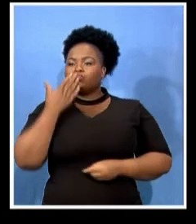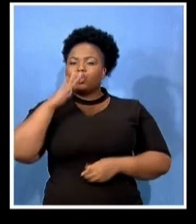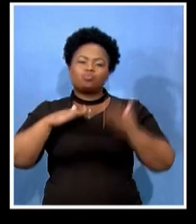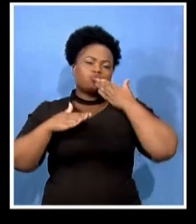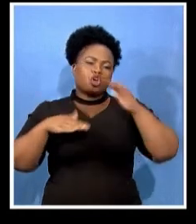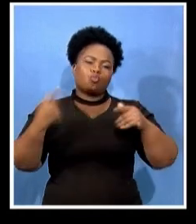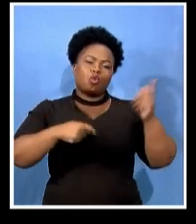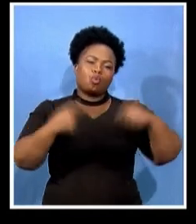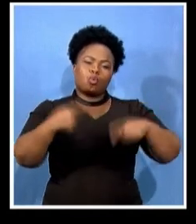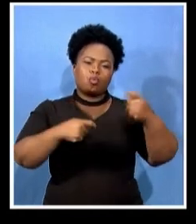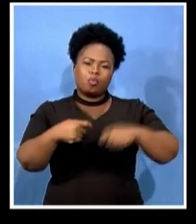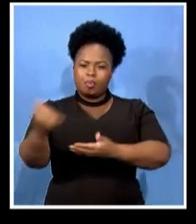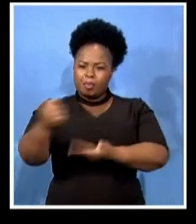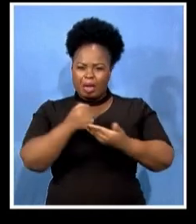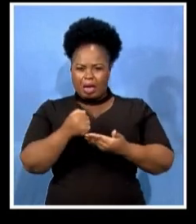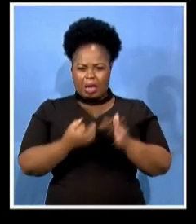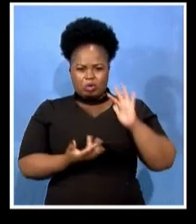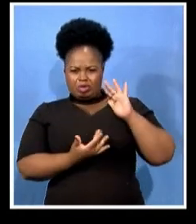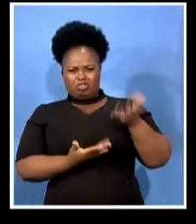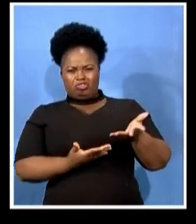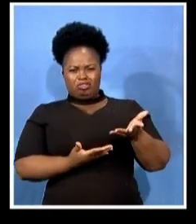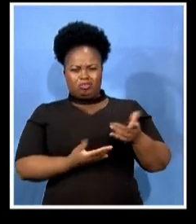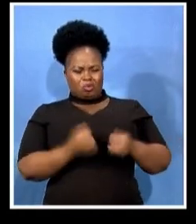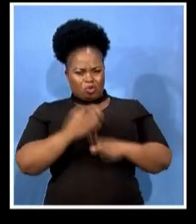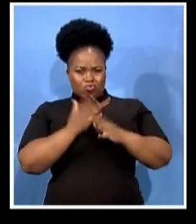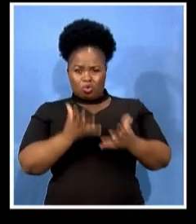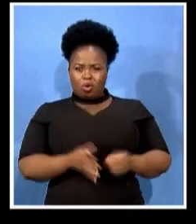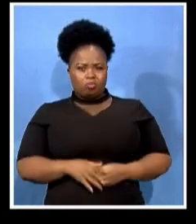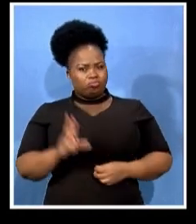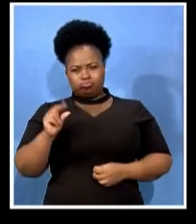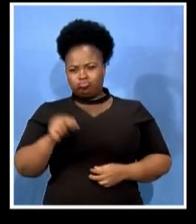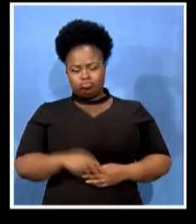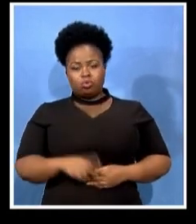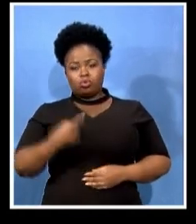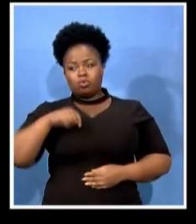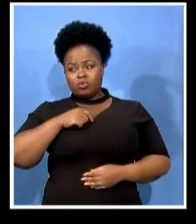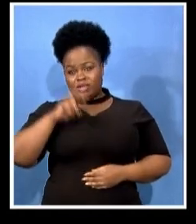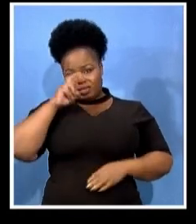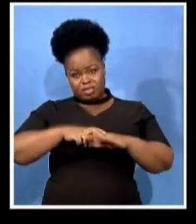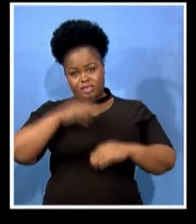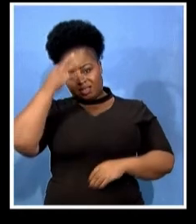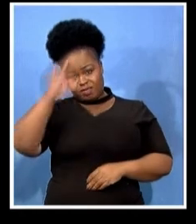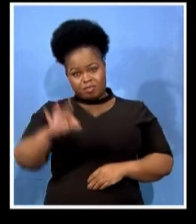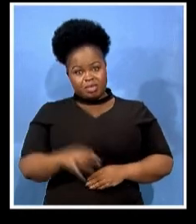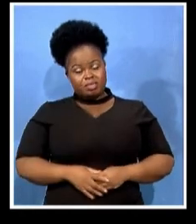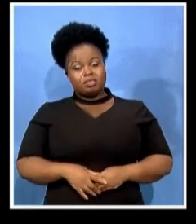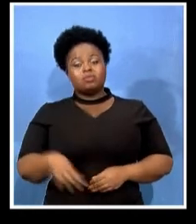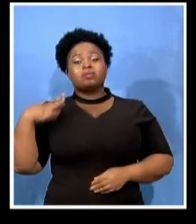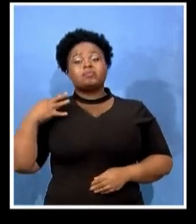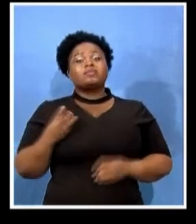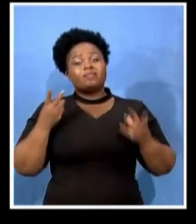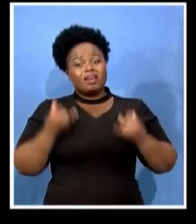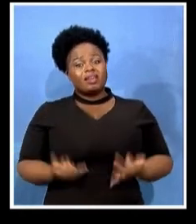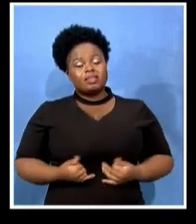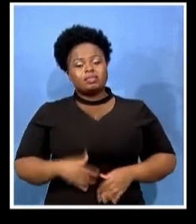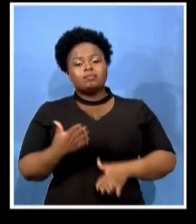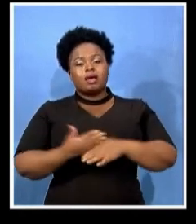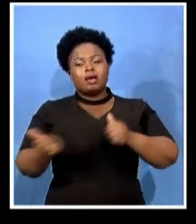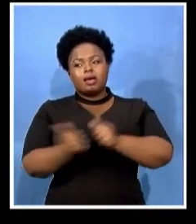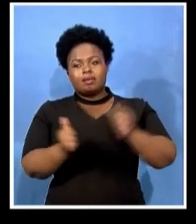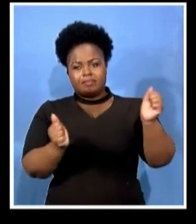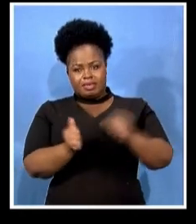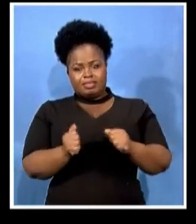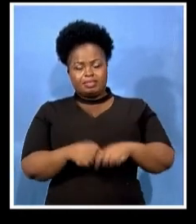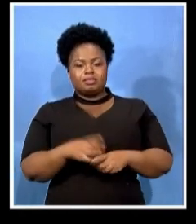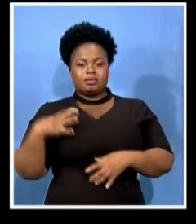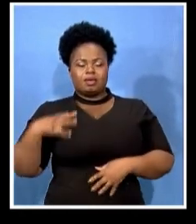aspirations. We need the state government, the Minister of Finance, collaboratively with the Minister of Health, to tell us exactly what